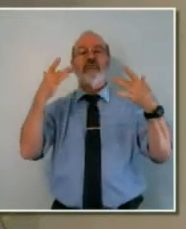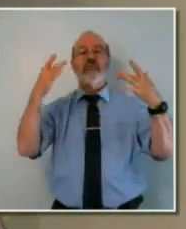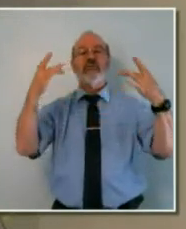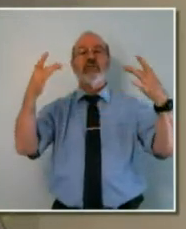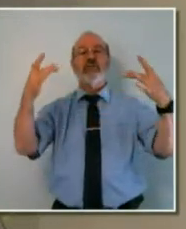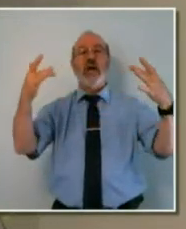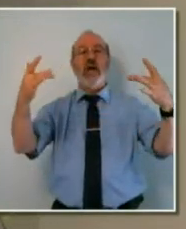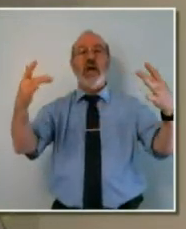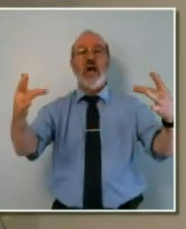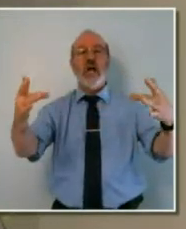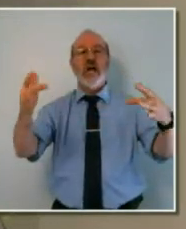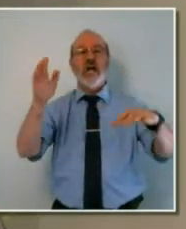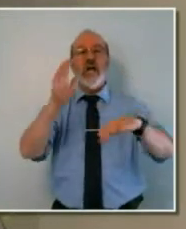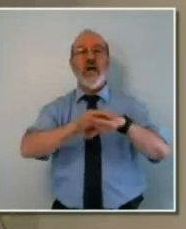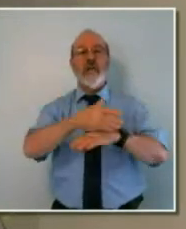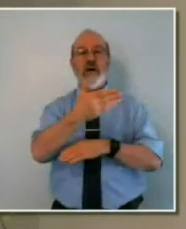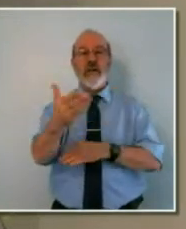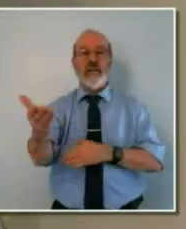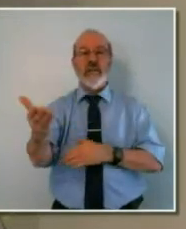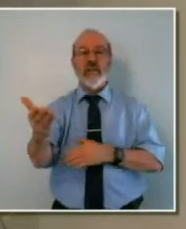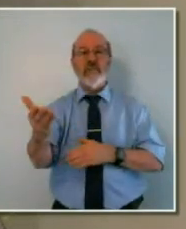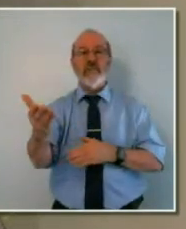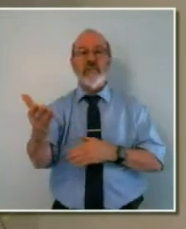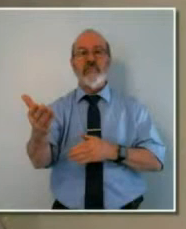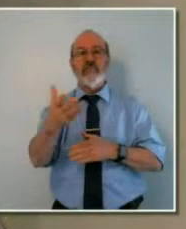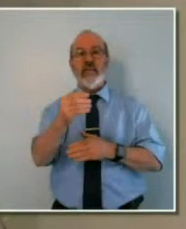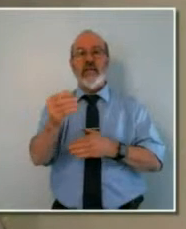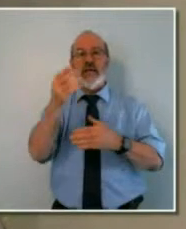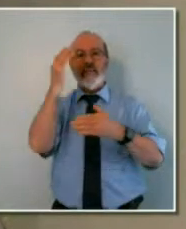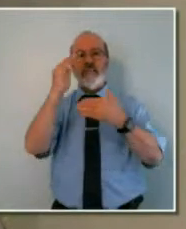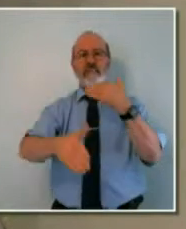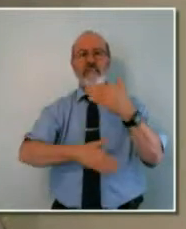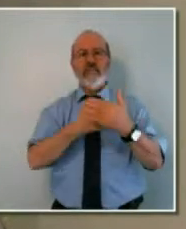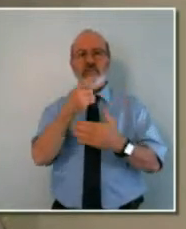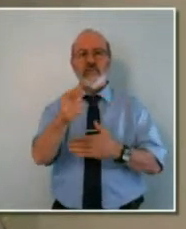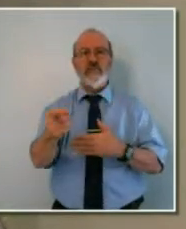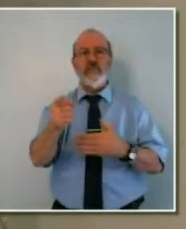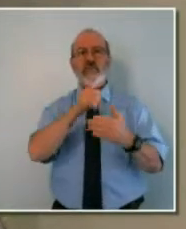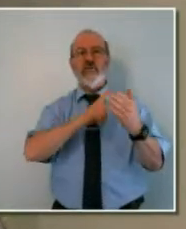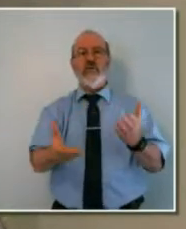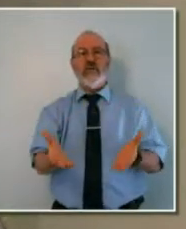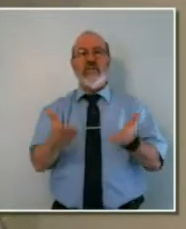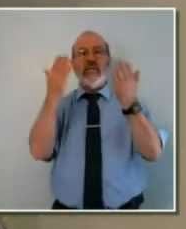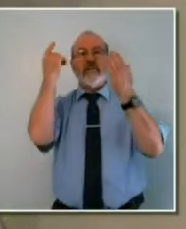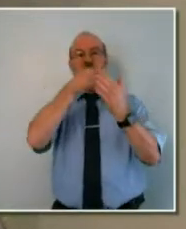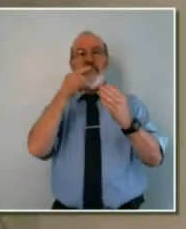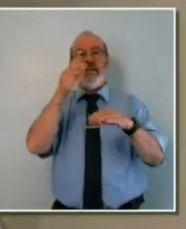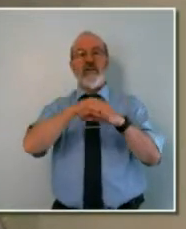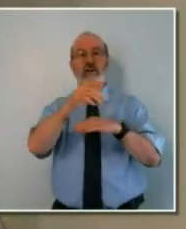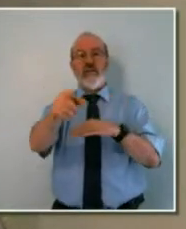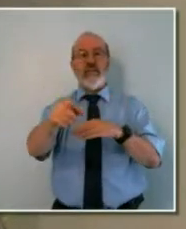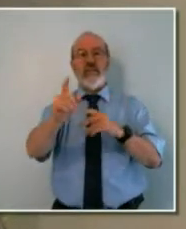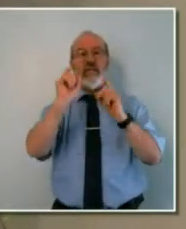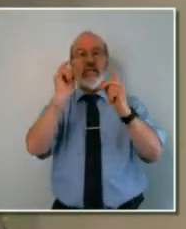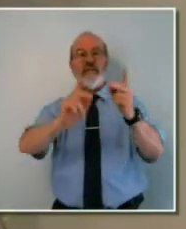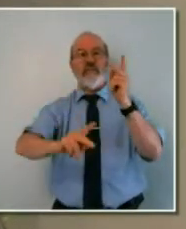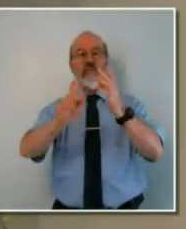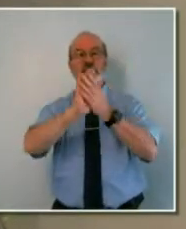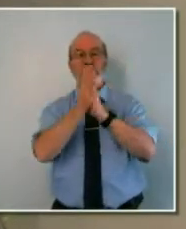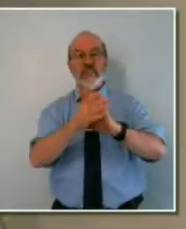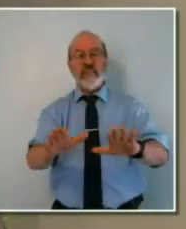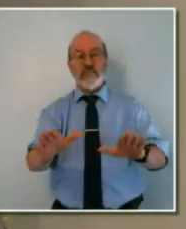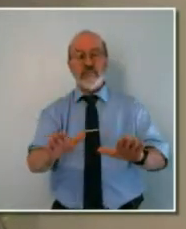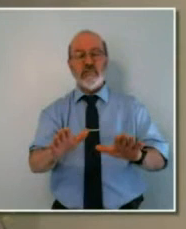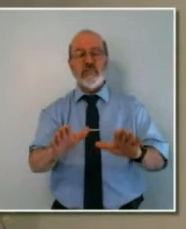shine upon thee and be gracious unto thee. The Lord lift up his countenance upon thee and give thee peace. So